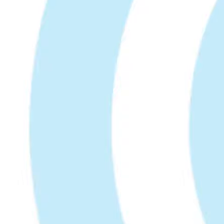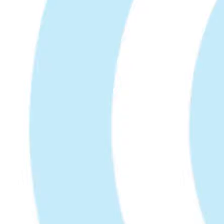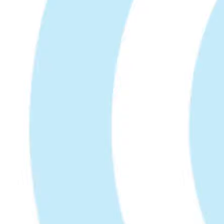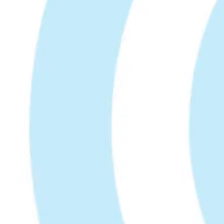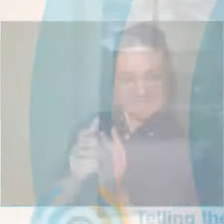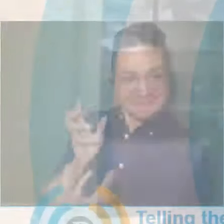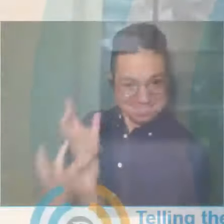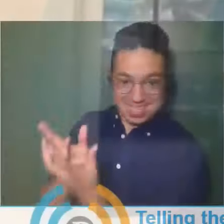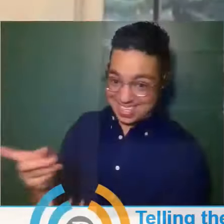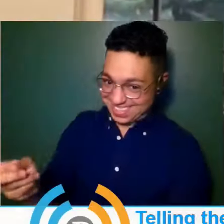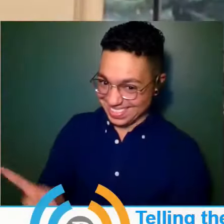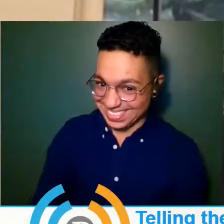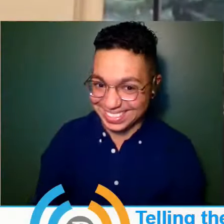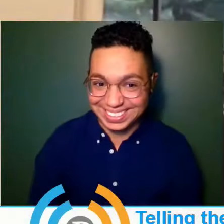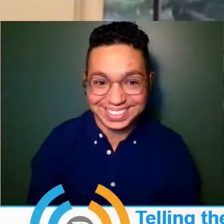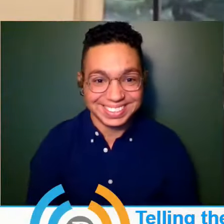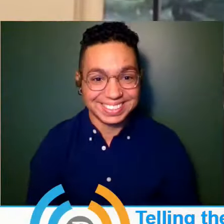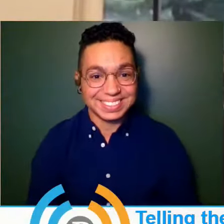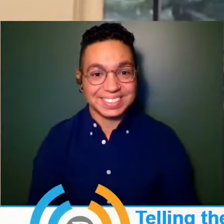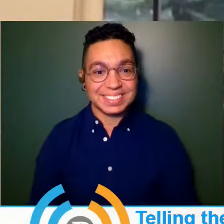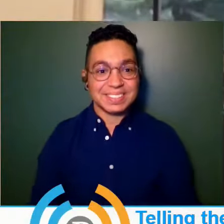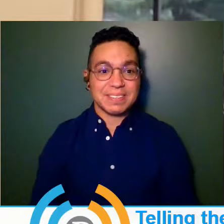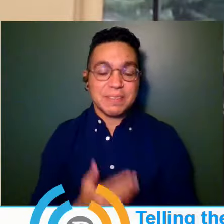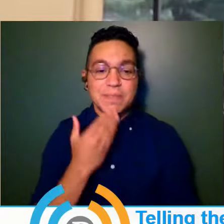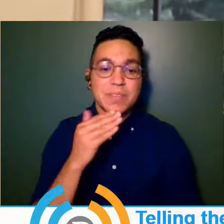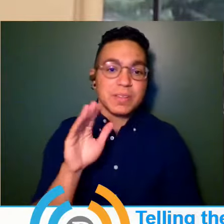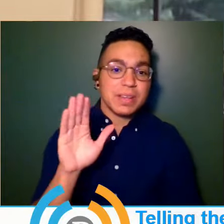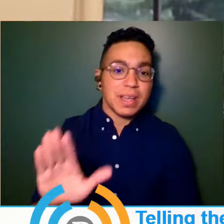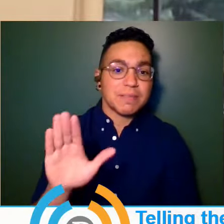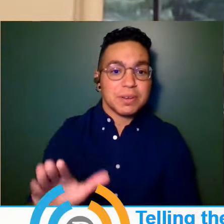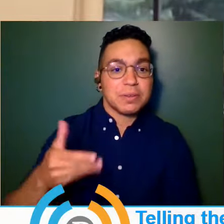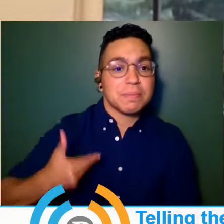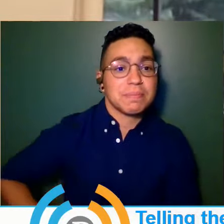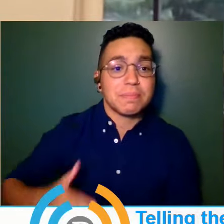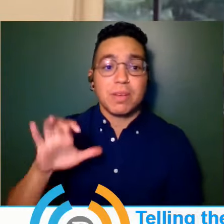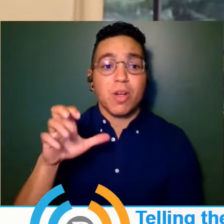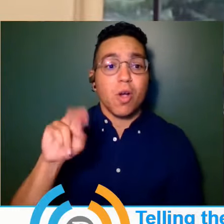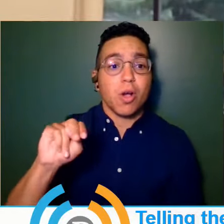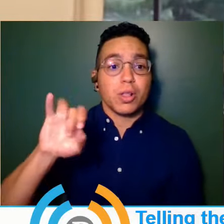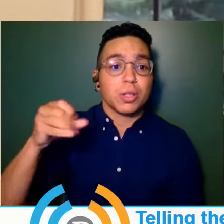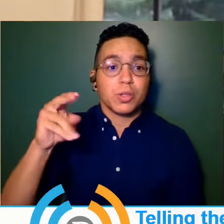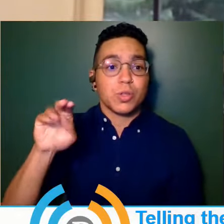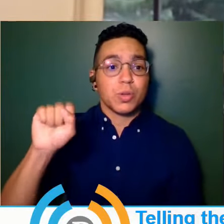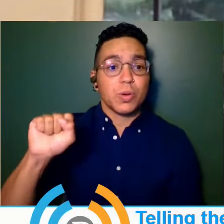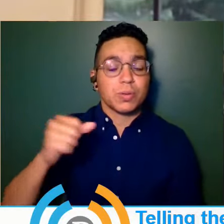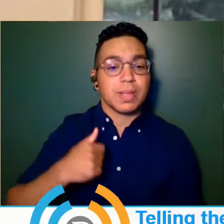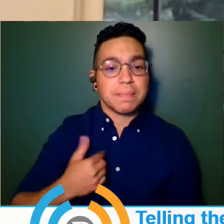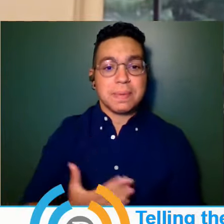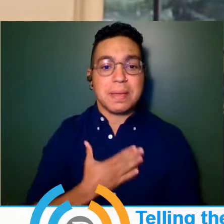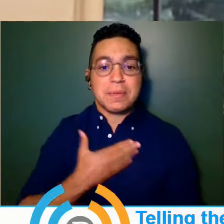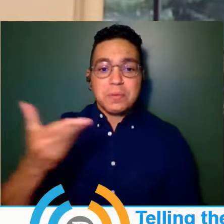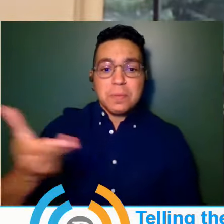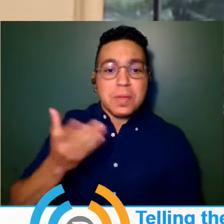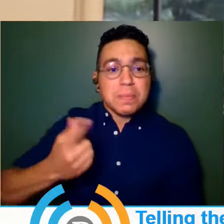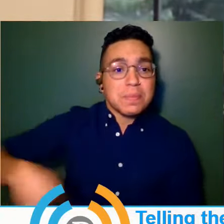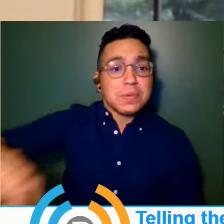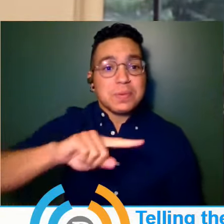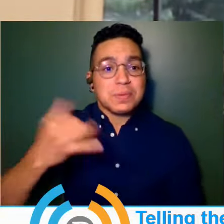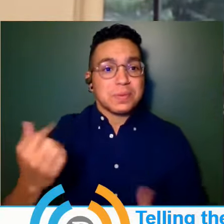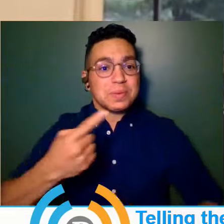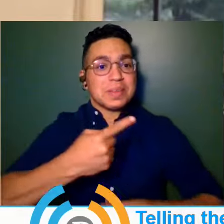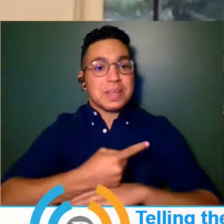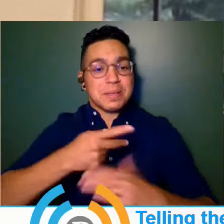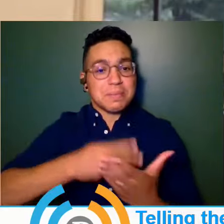Good afternoon. My name is Colin Jones, and it is my pleasure to welcome you to today's program, digging into the developing